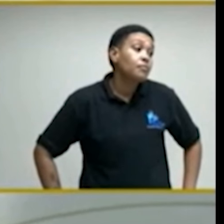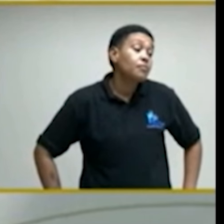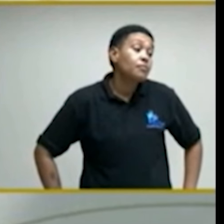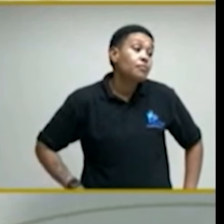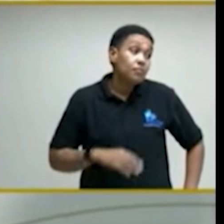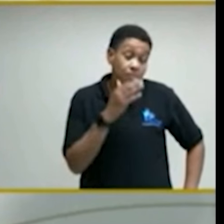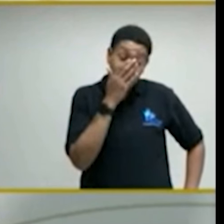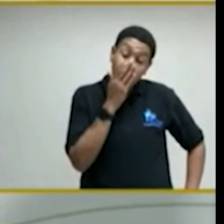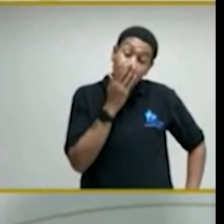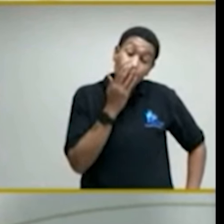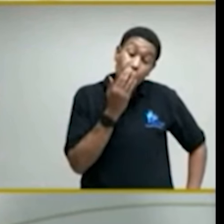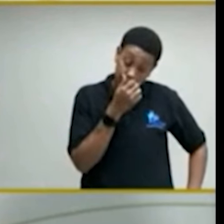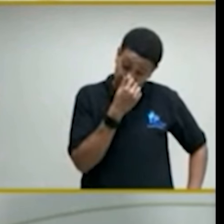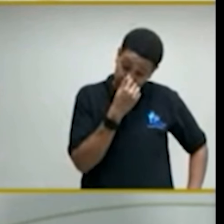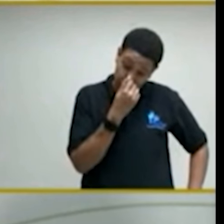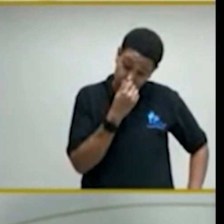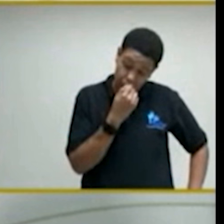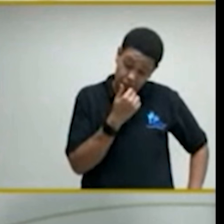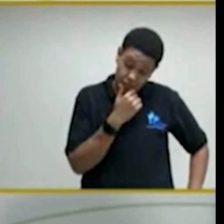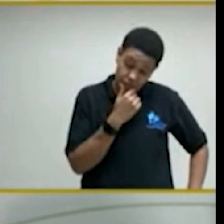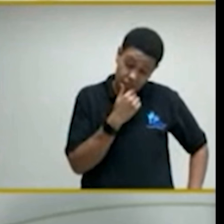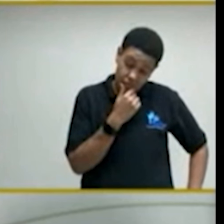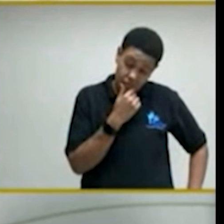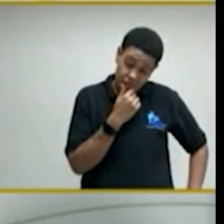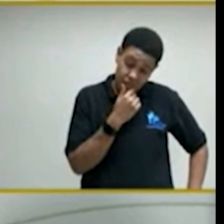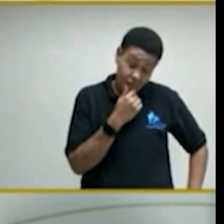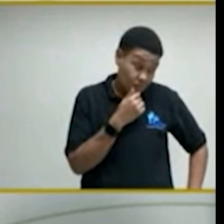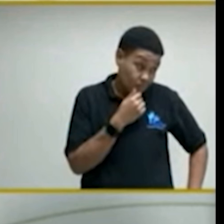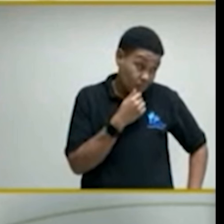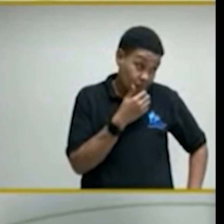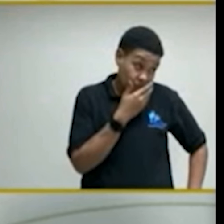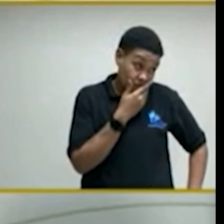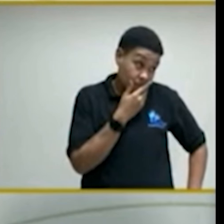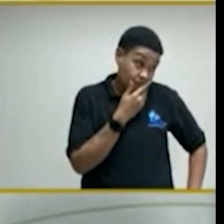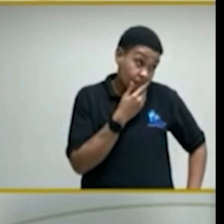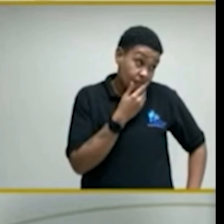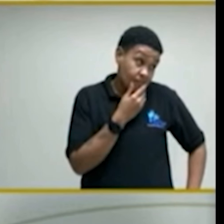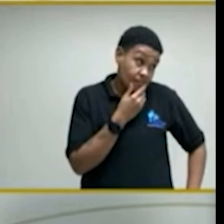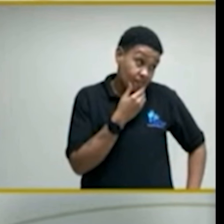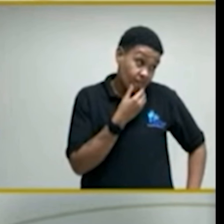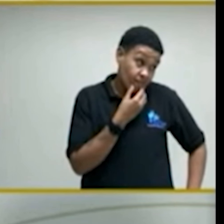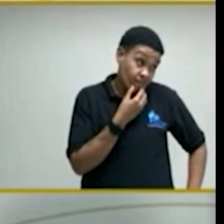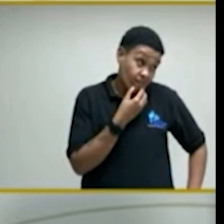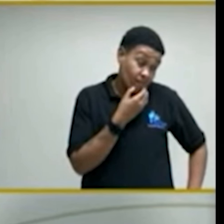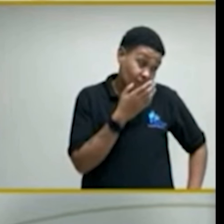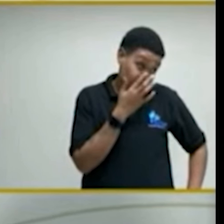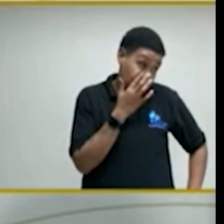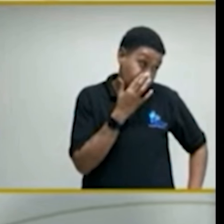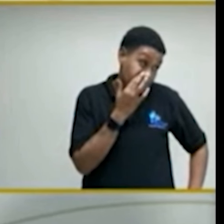am not at this present time aware that we are having more than